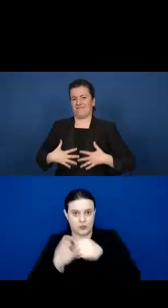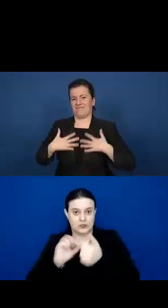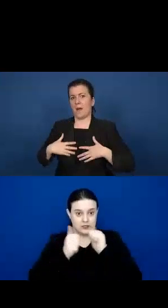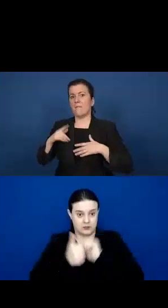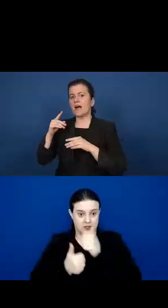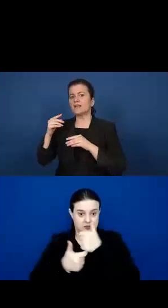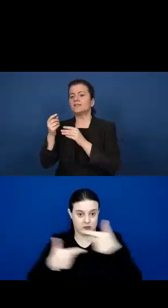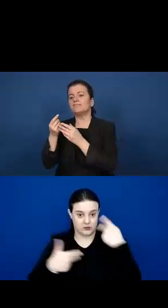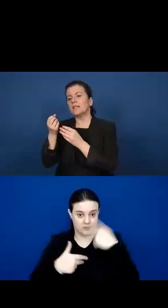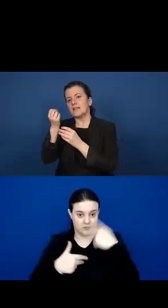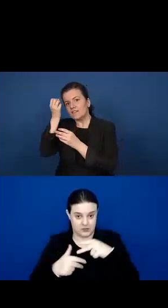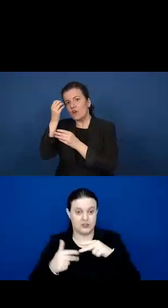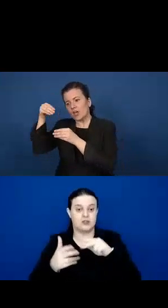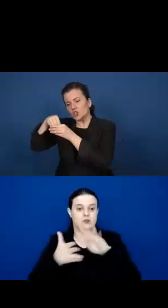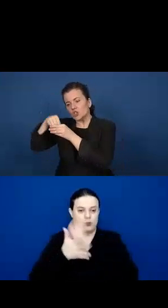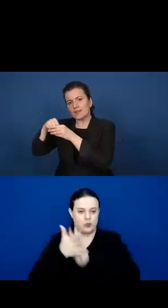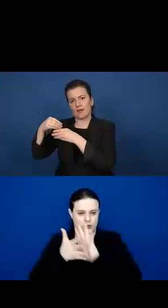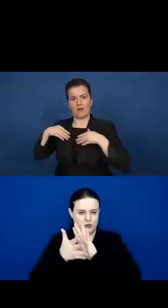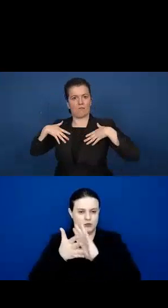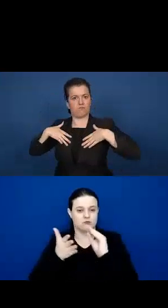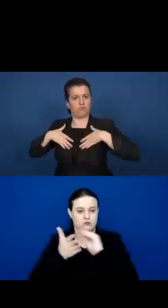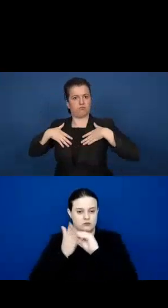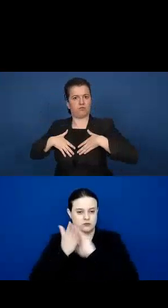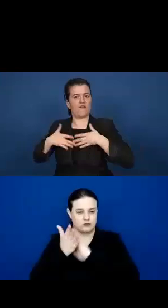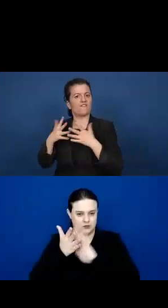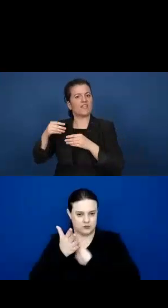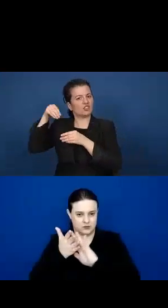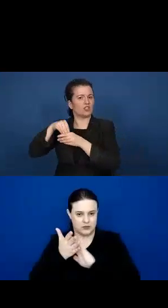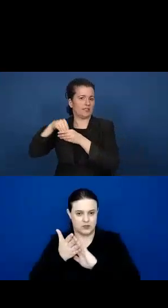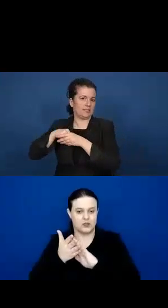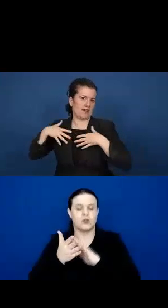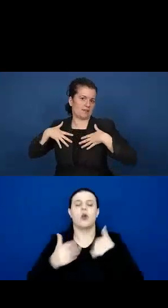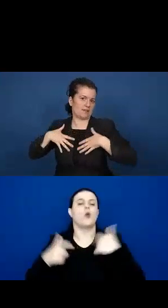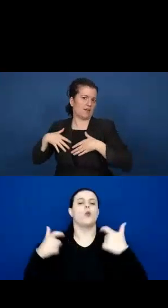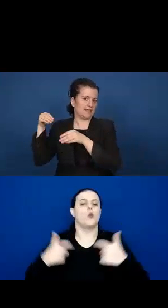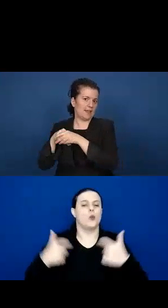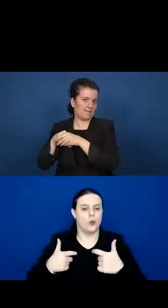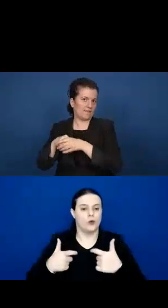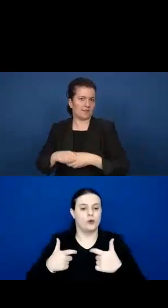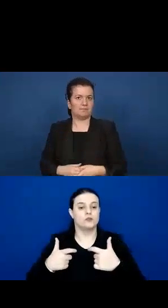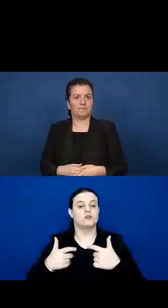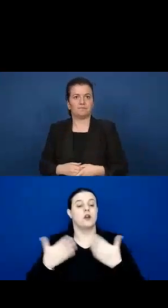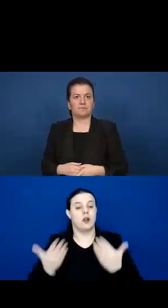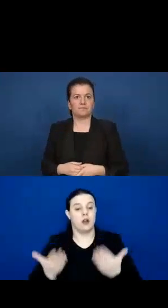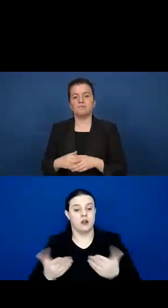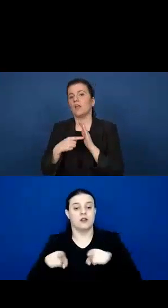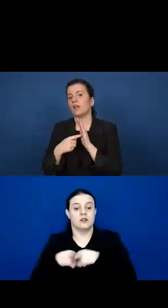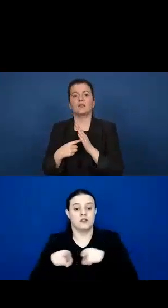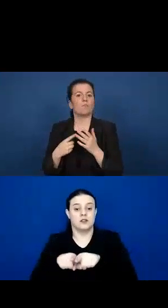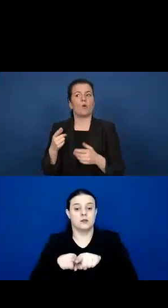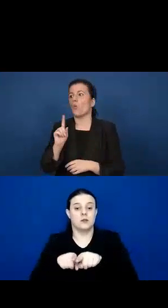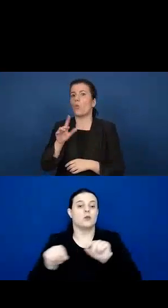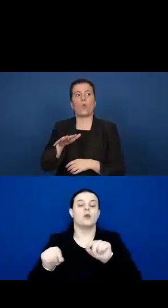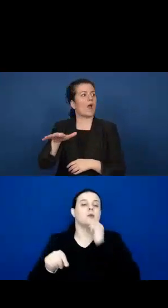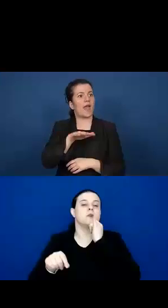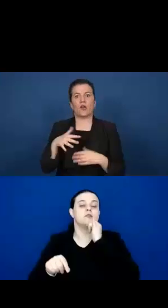board, such as "Where am I?" In turn, the interface states, "You are in the